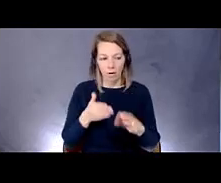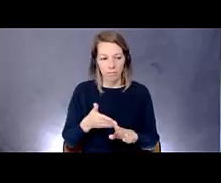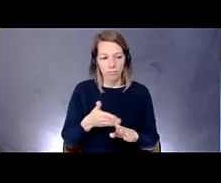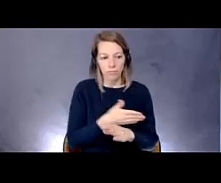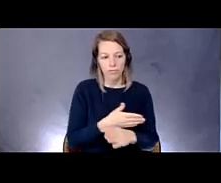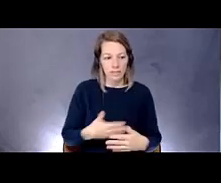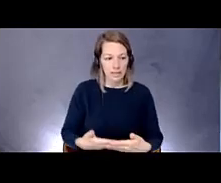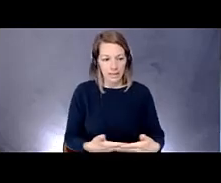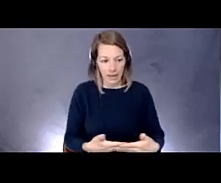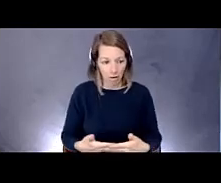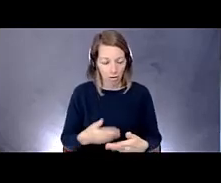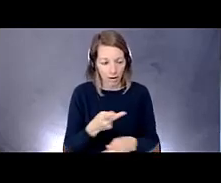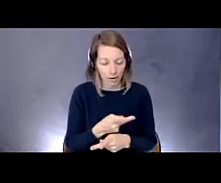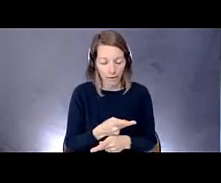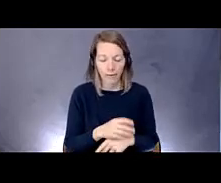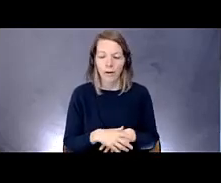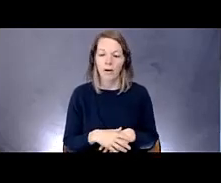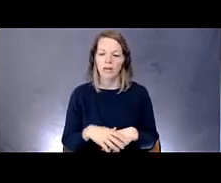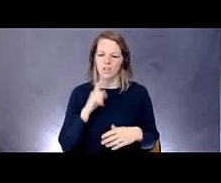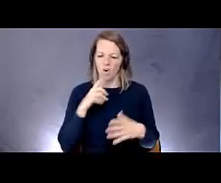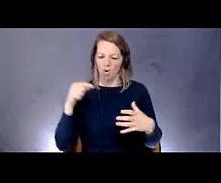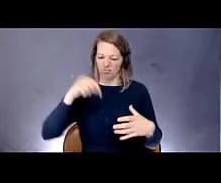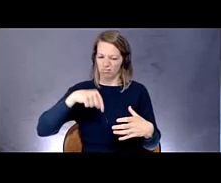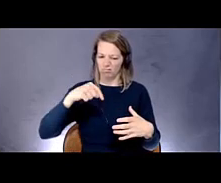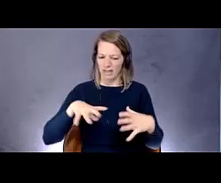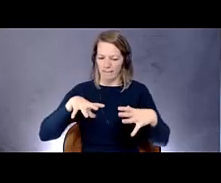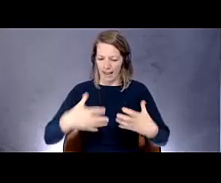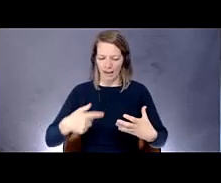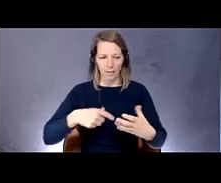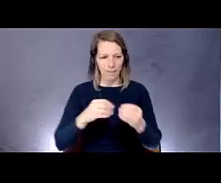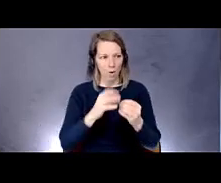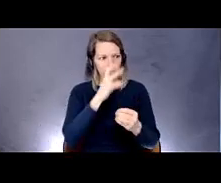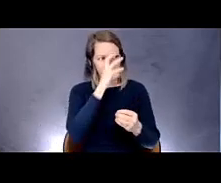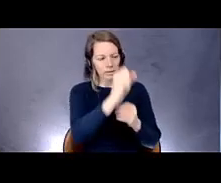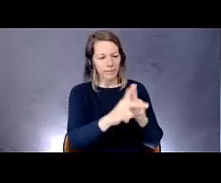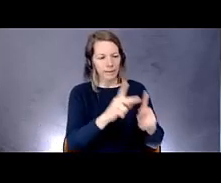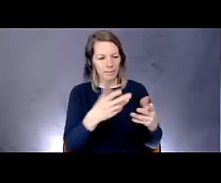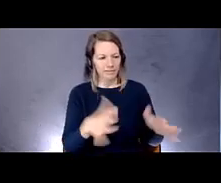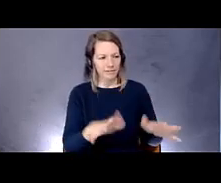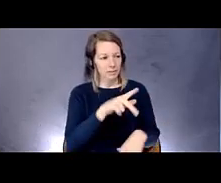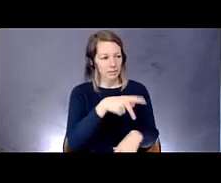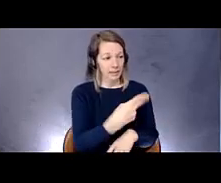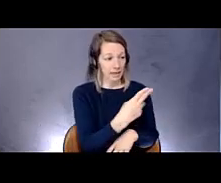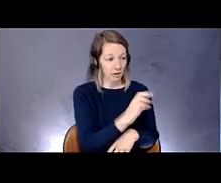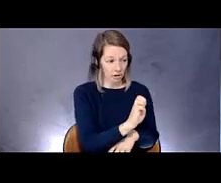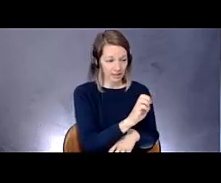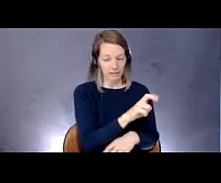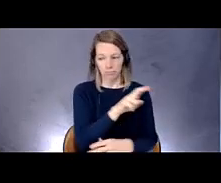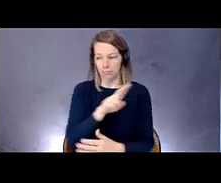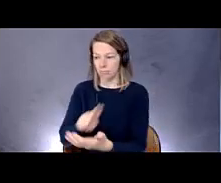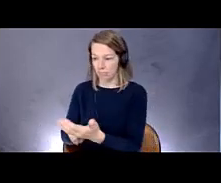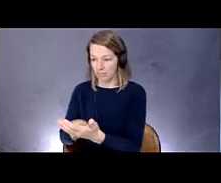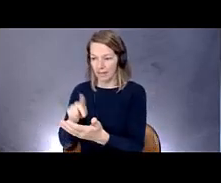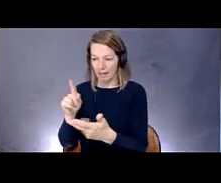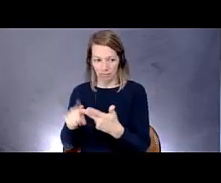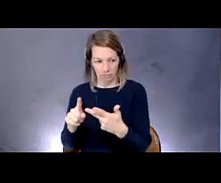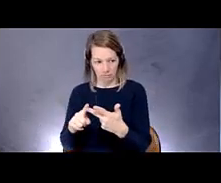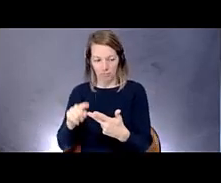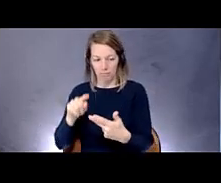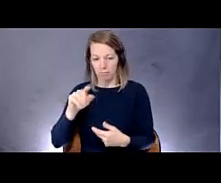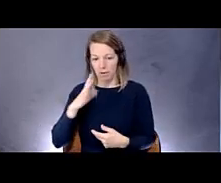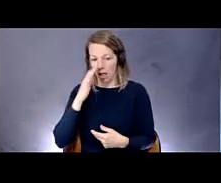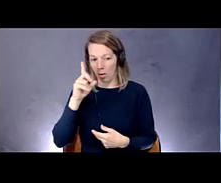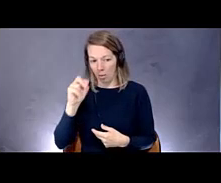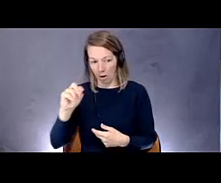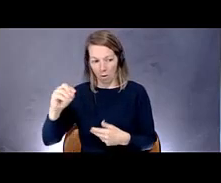benefit package itself is going to make it more appealing, we think, for people that are rolling off of the PHE to enroll in the Colorado option product. And we want to make